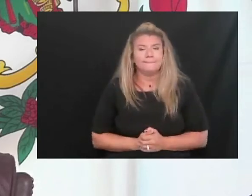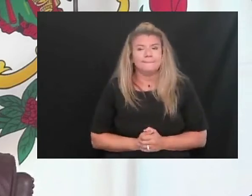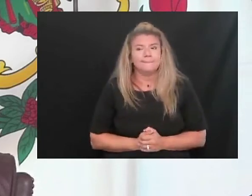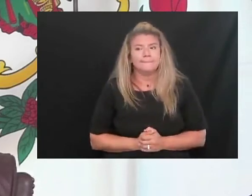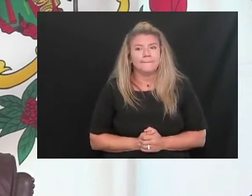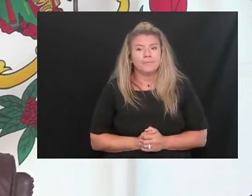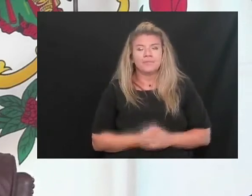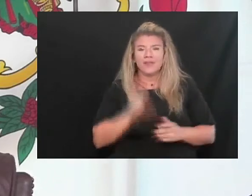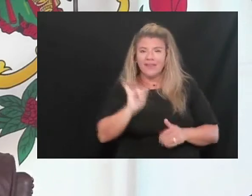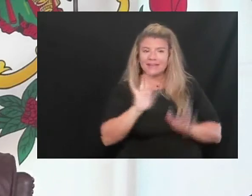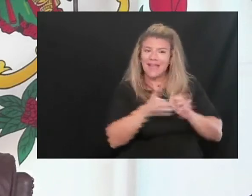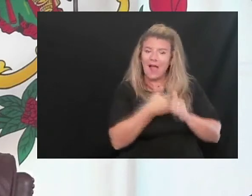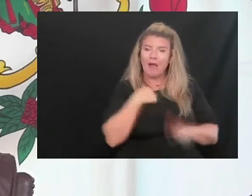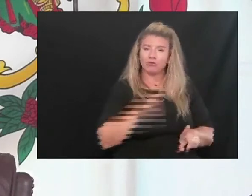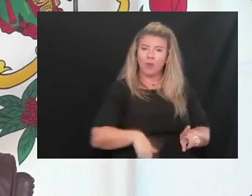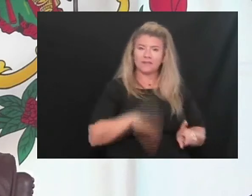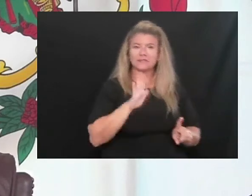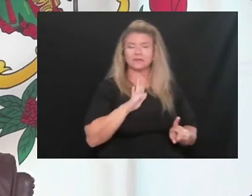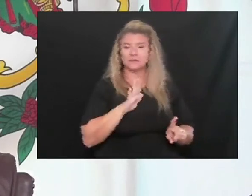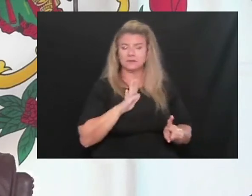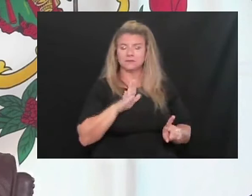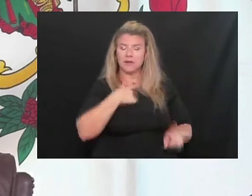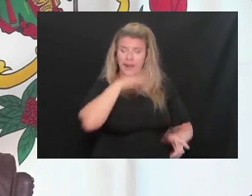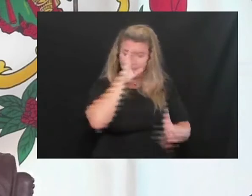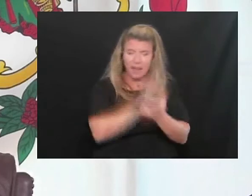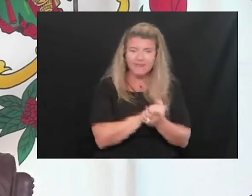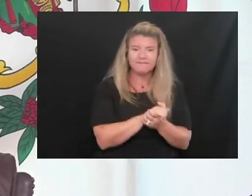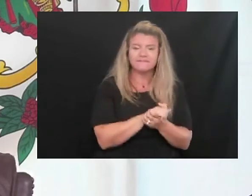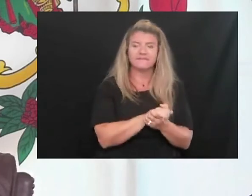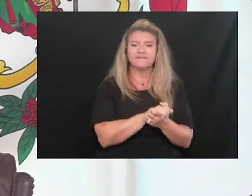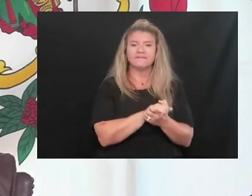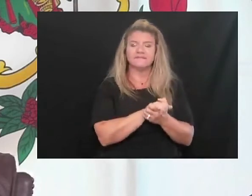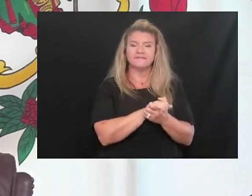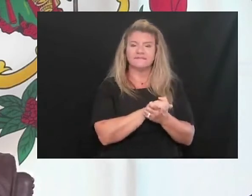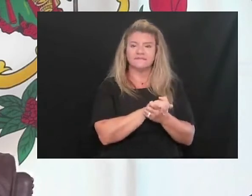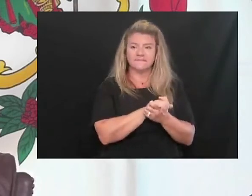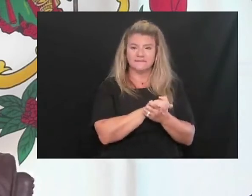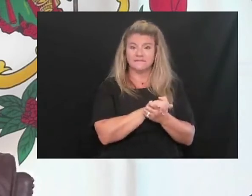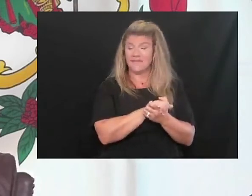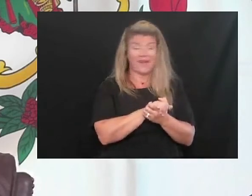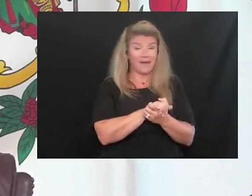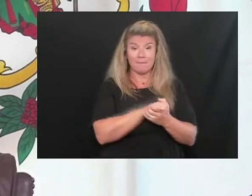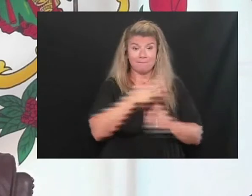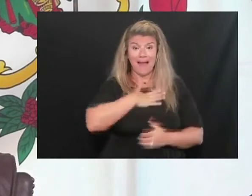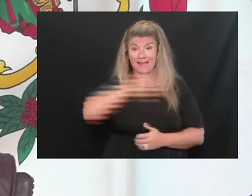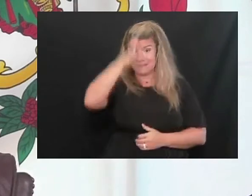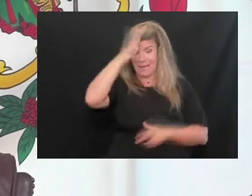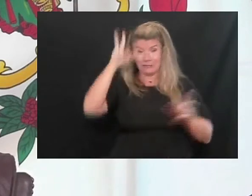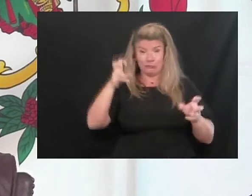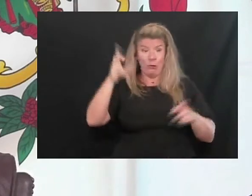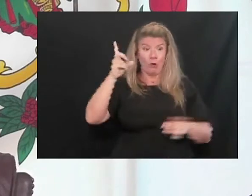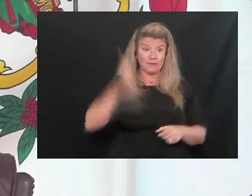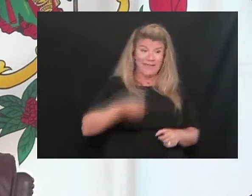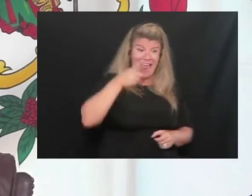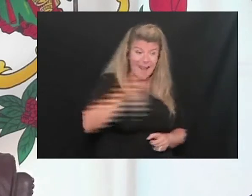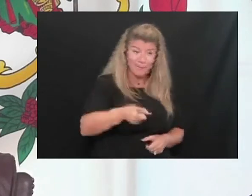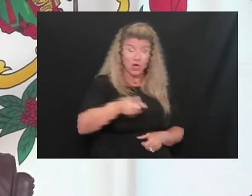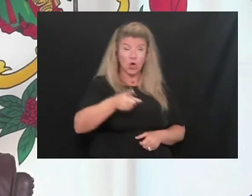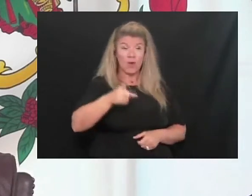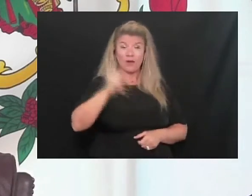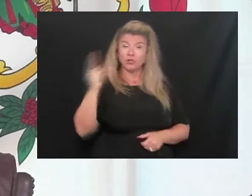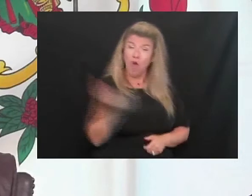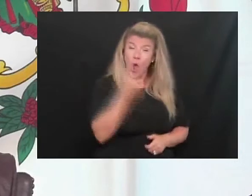I was raised and how I believe, you know, damn you, there's always something you can do, and you better damn well always remember